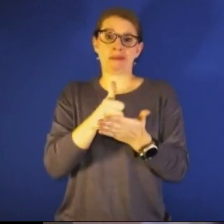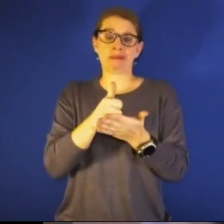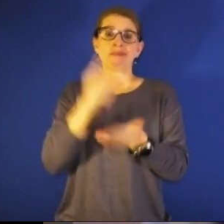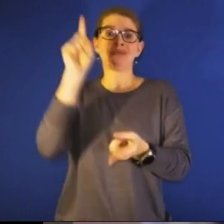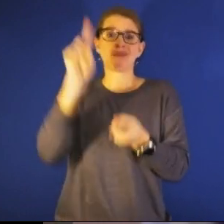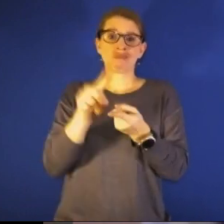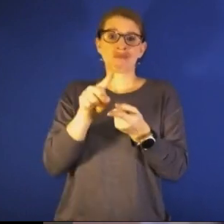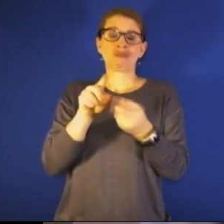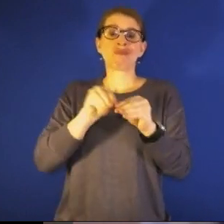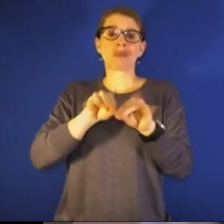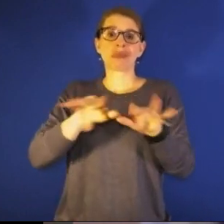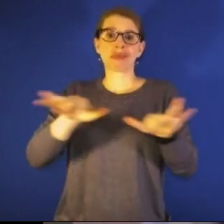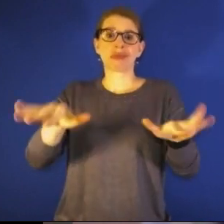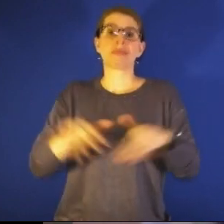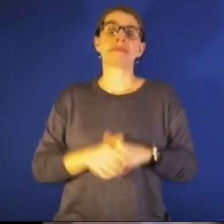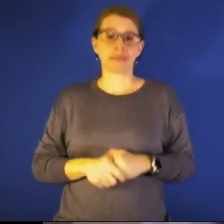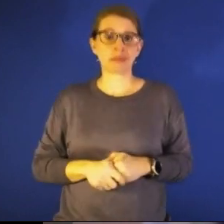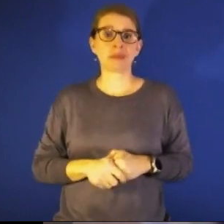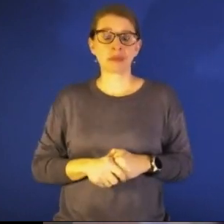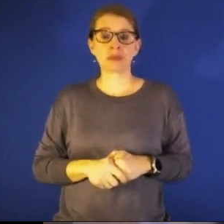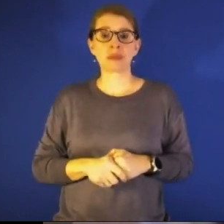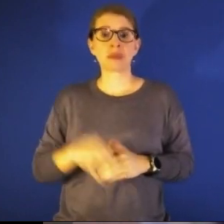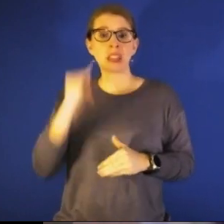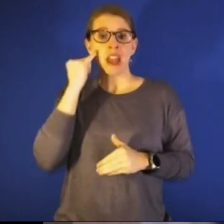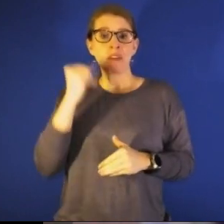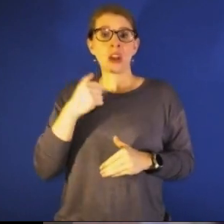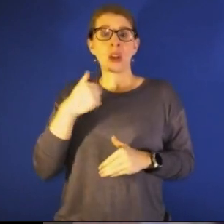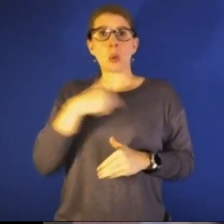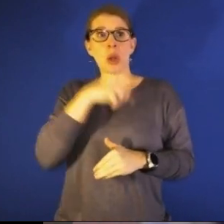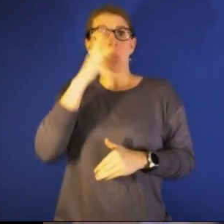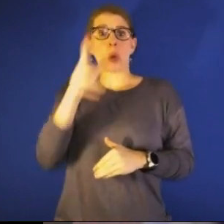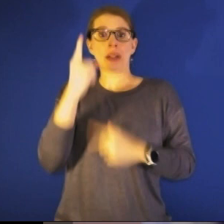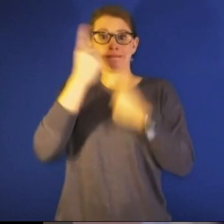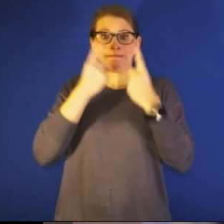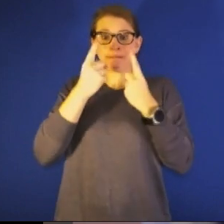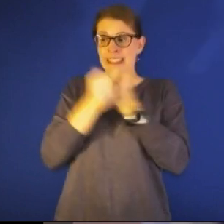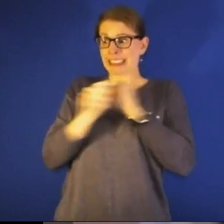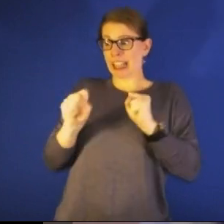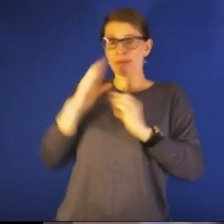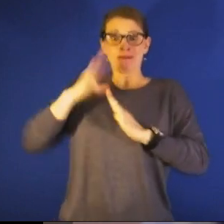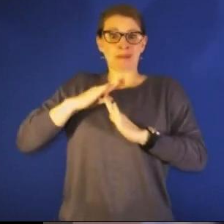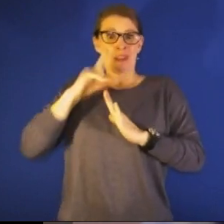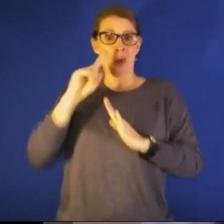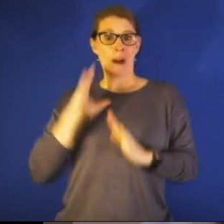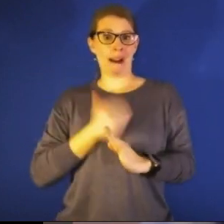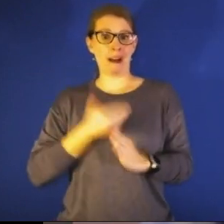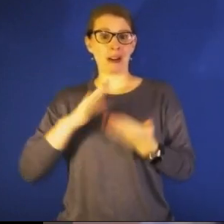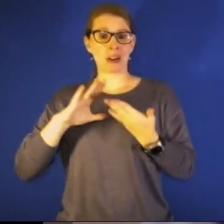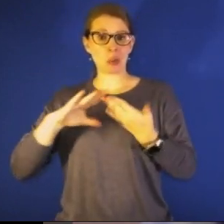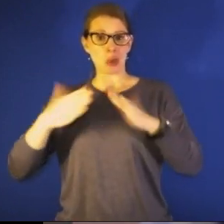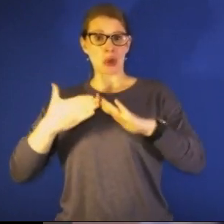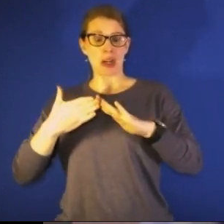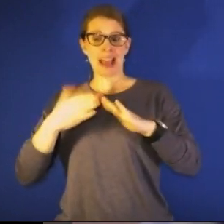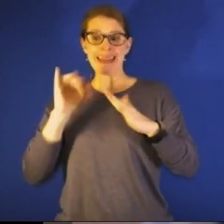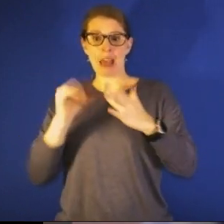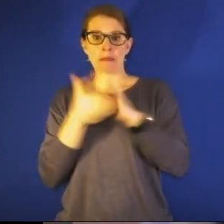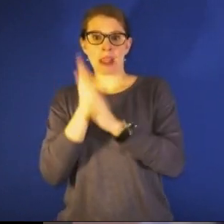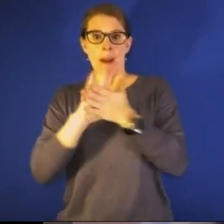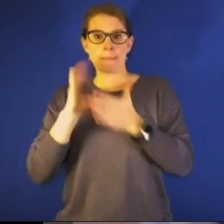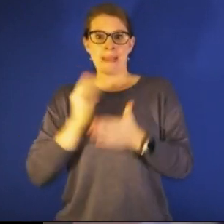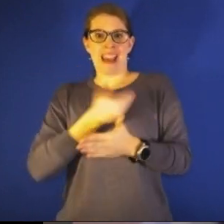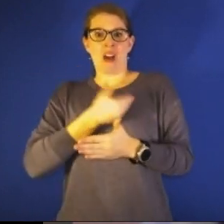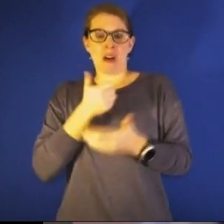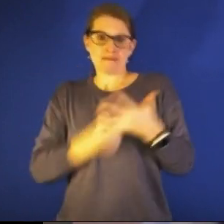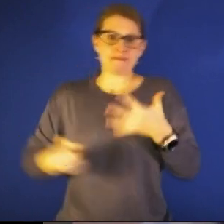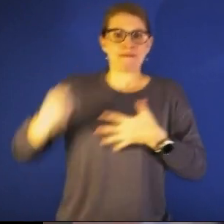can simply consider what's safest for our communities and make that our priority, I think we'll